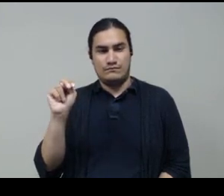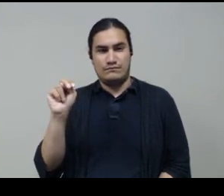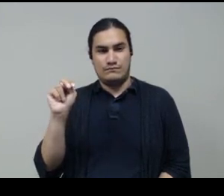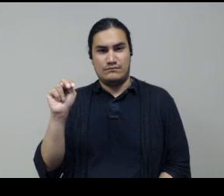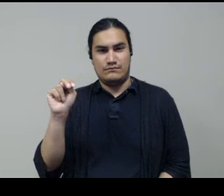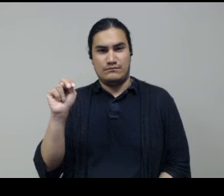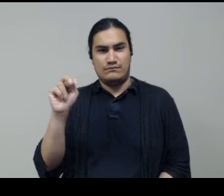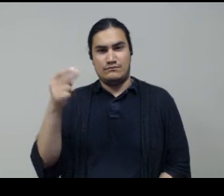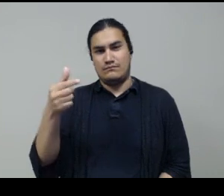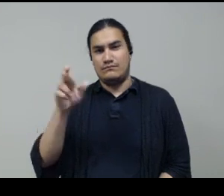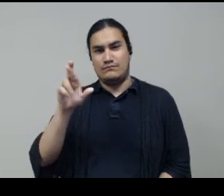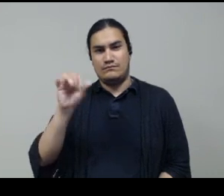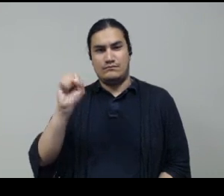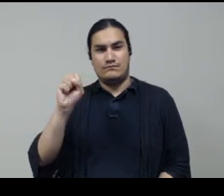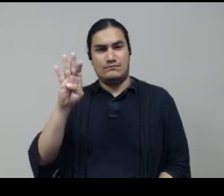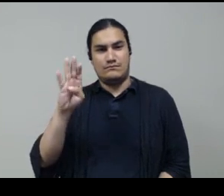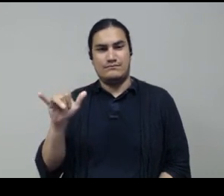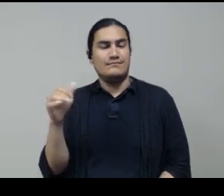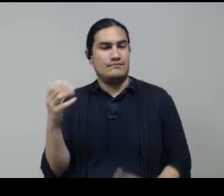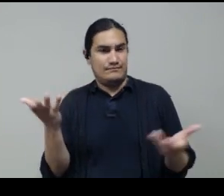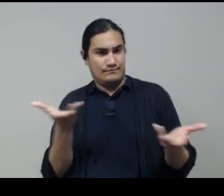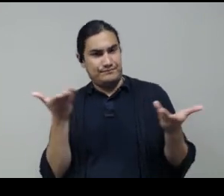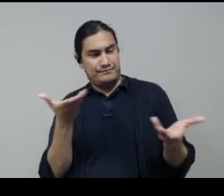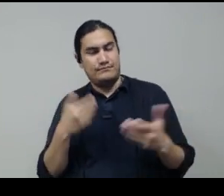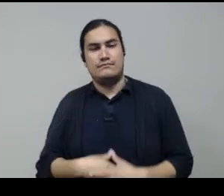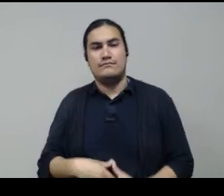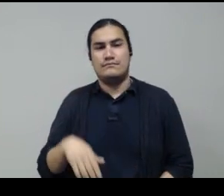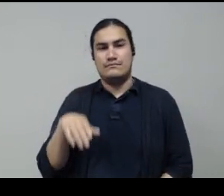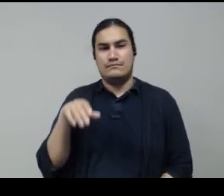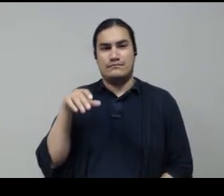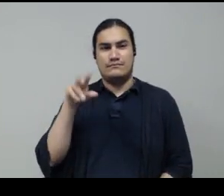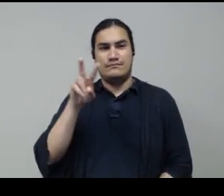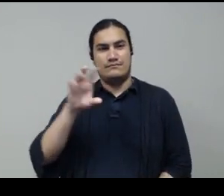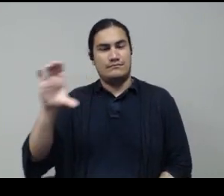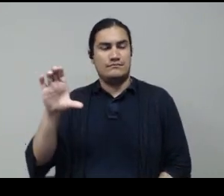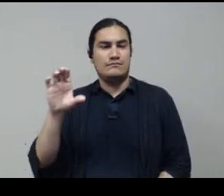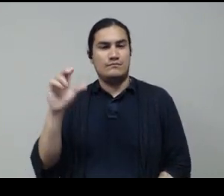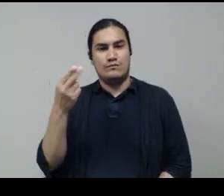Commissioner Grisby. Present. Vice Chair Guardino.